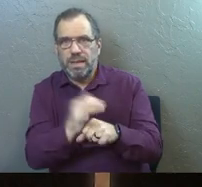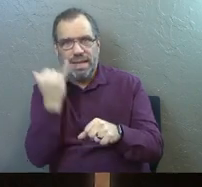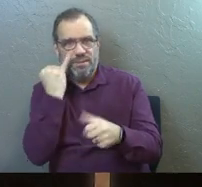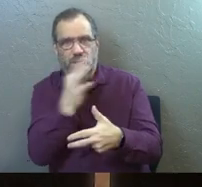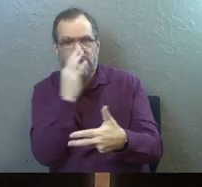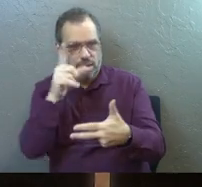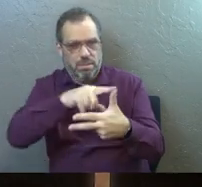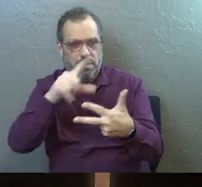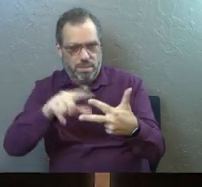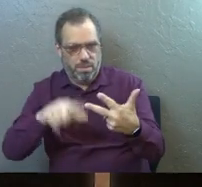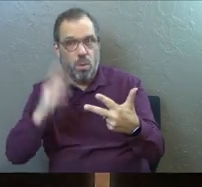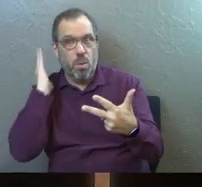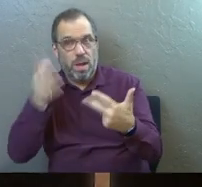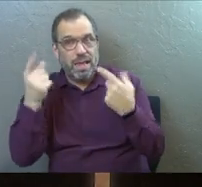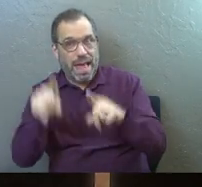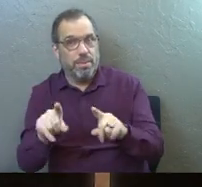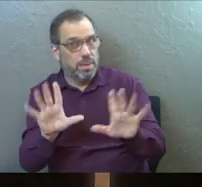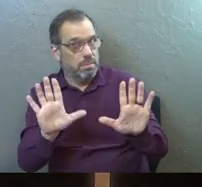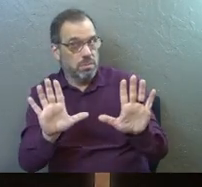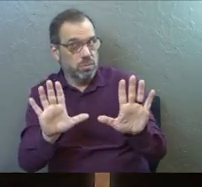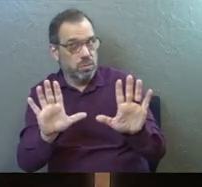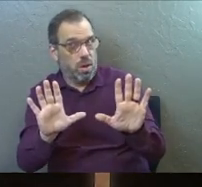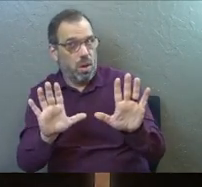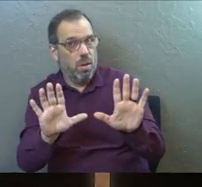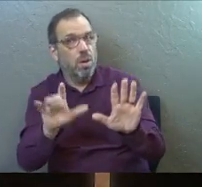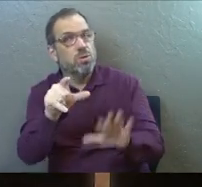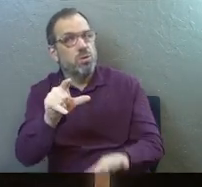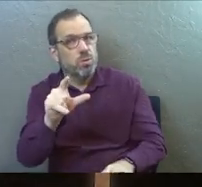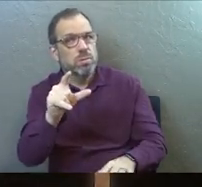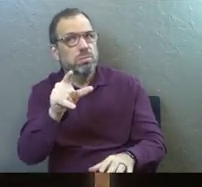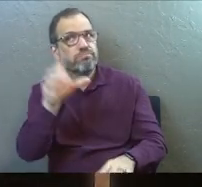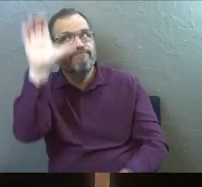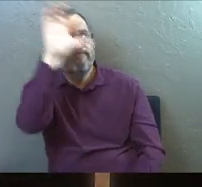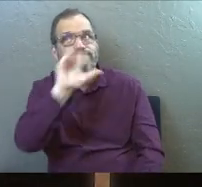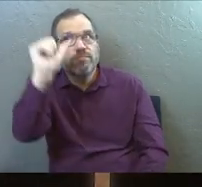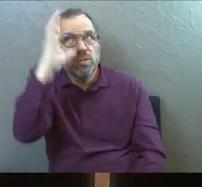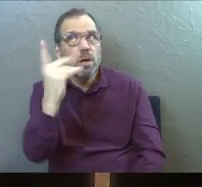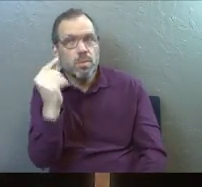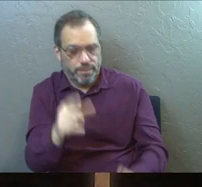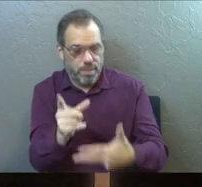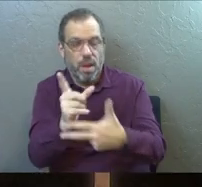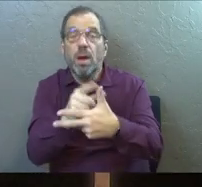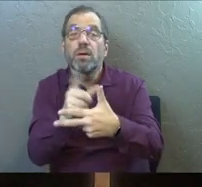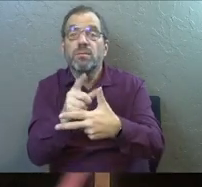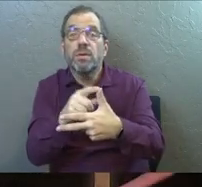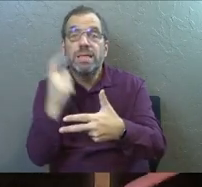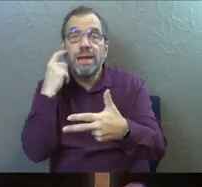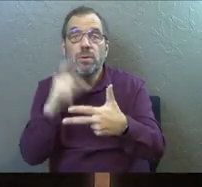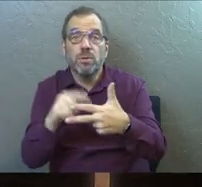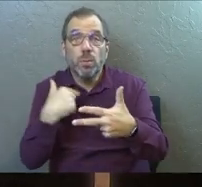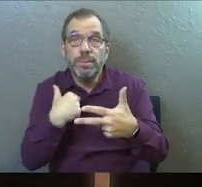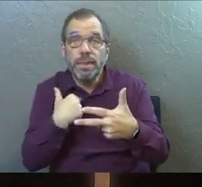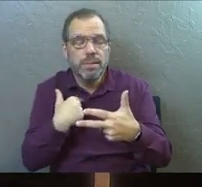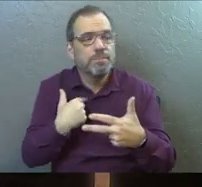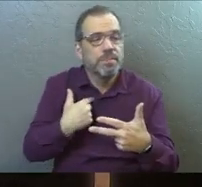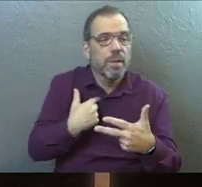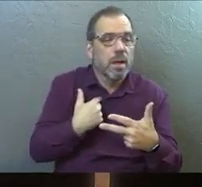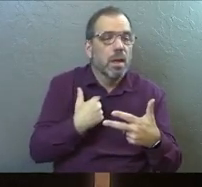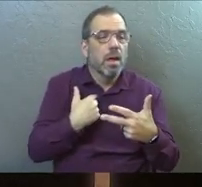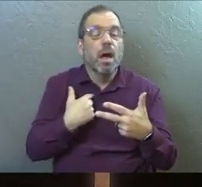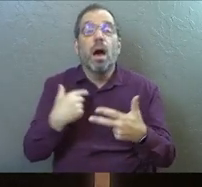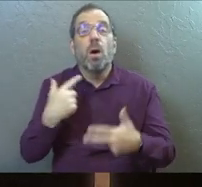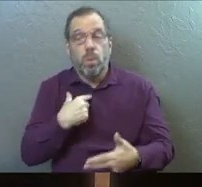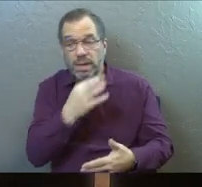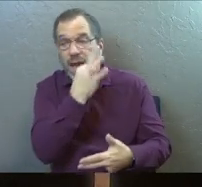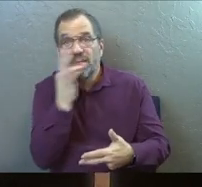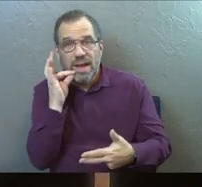you fast, these things will happen for you. You'll have to seek God on that. So the first thing that I've noticed will happen sometimes is that